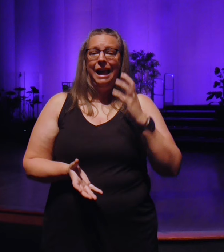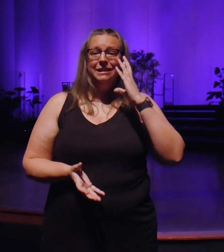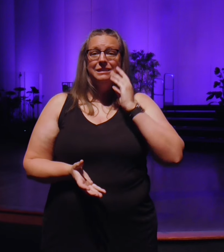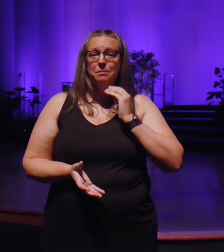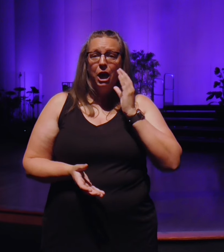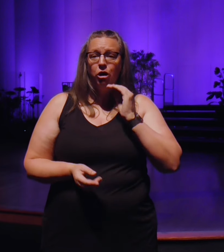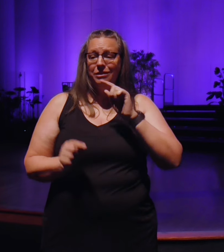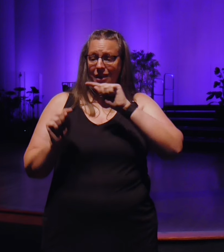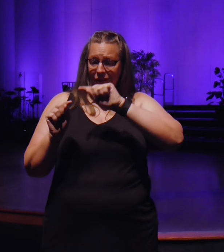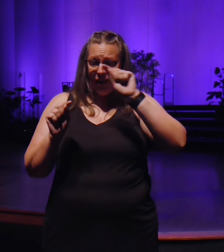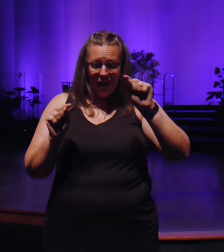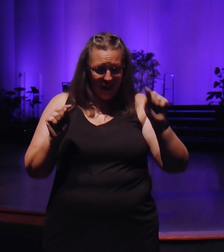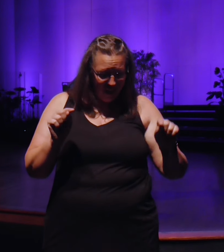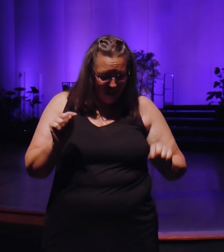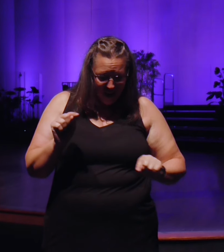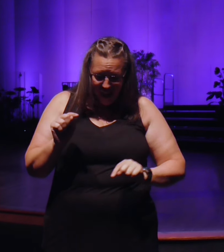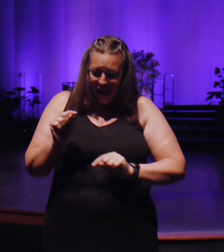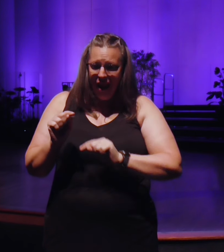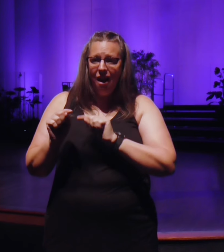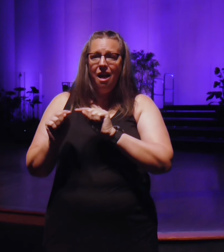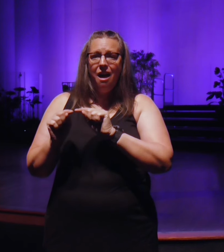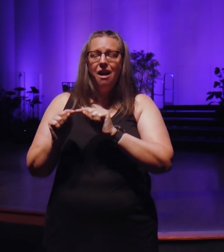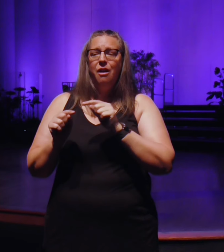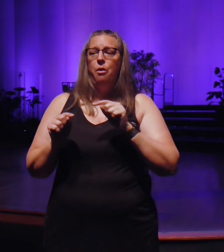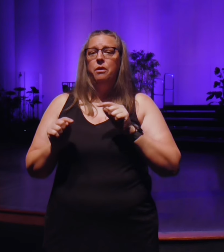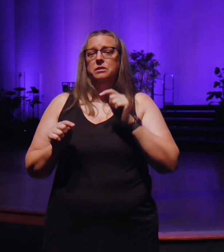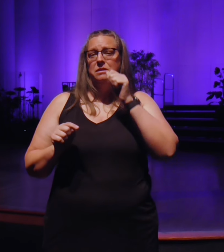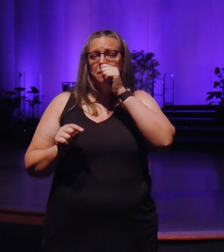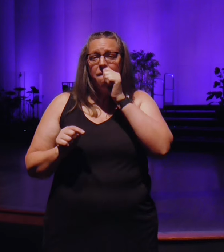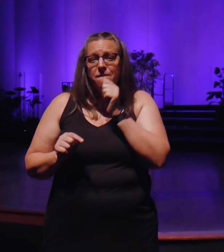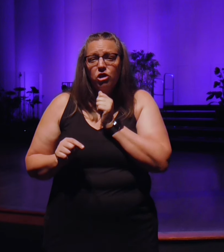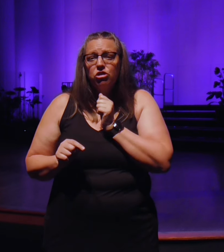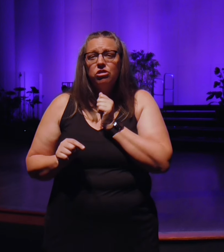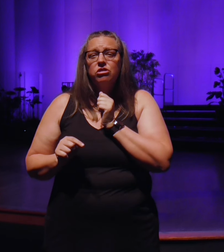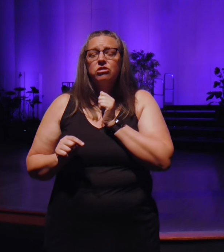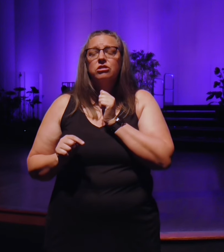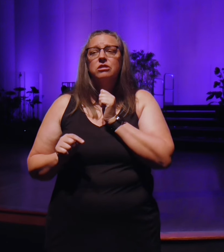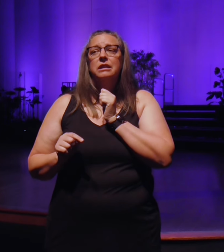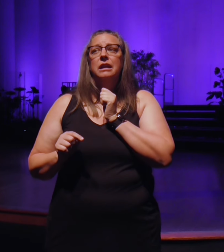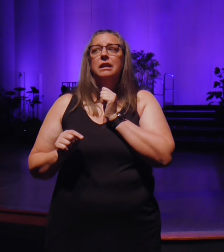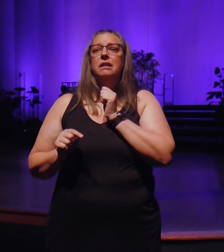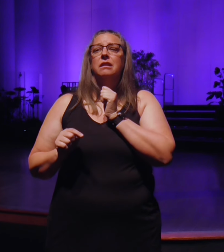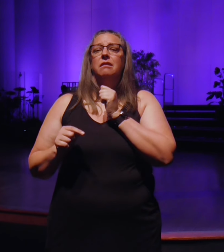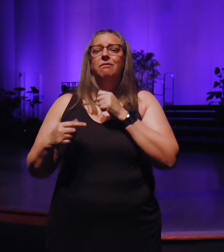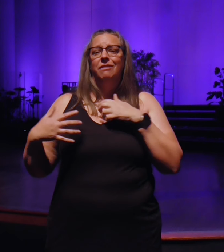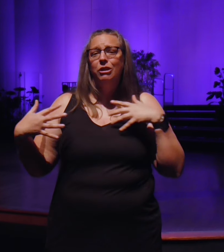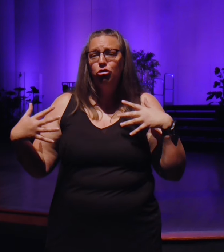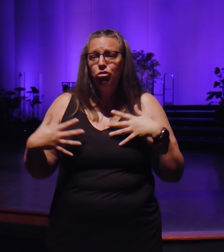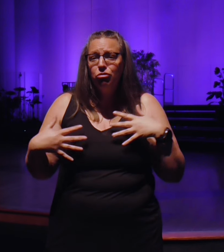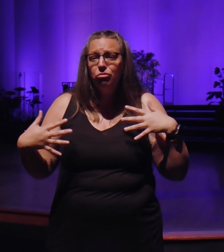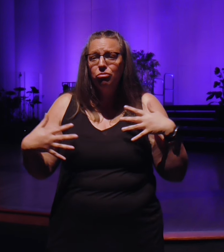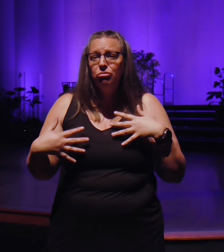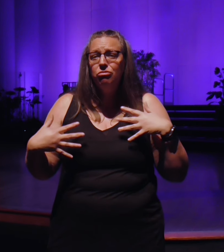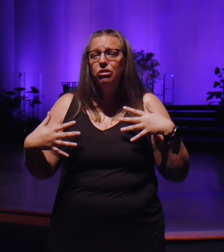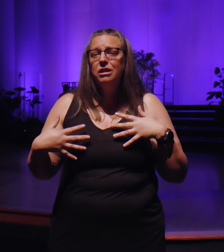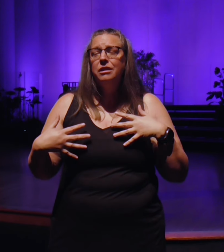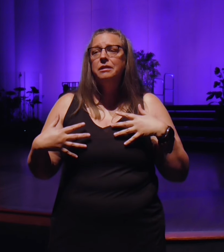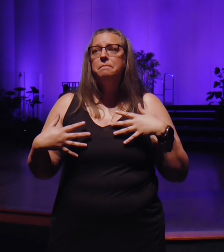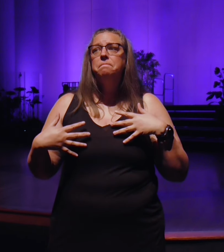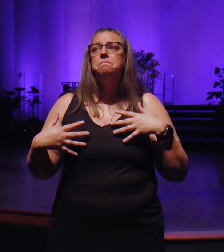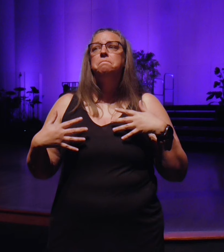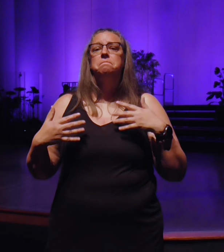of those who are perhaps suffering or in fear.